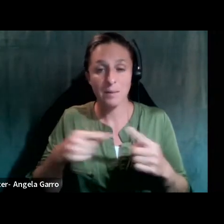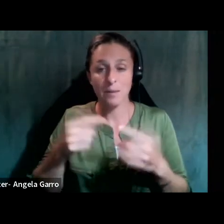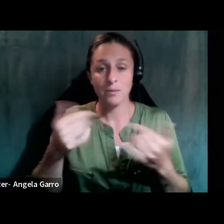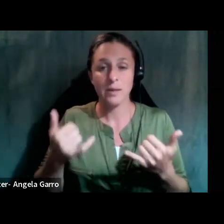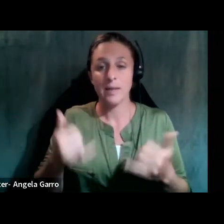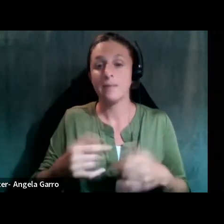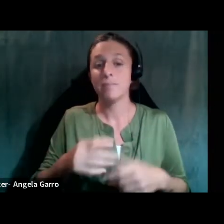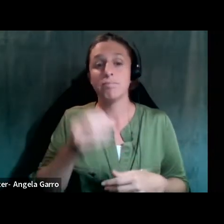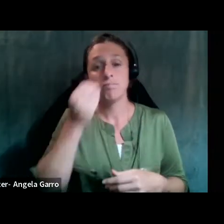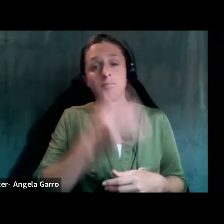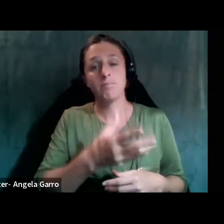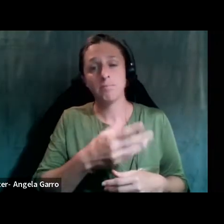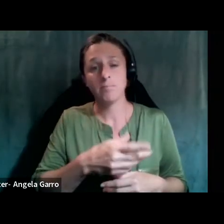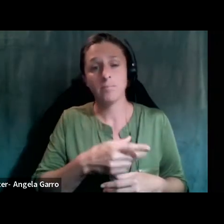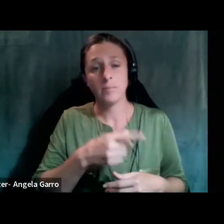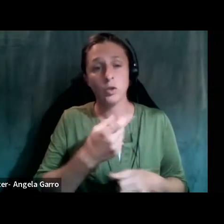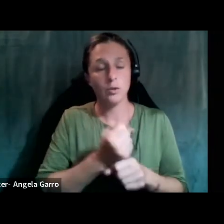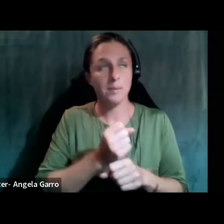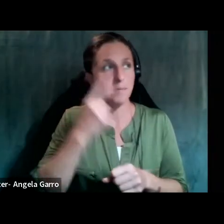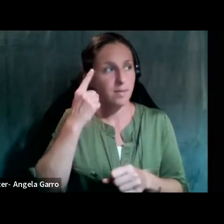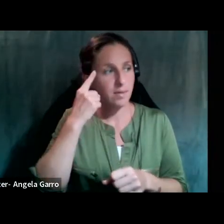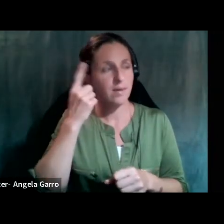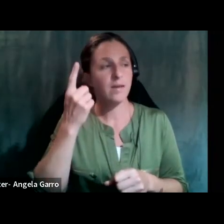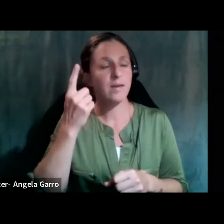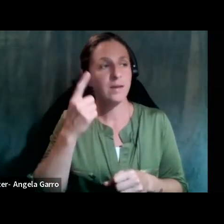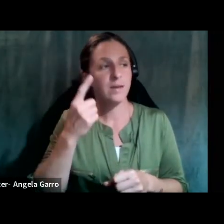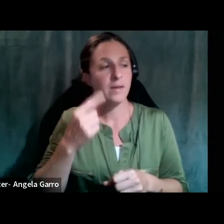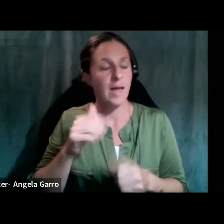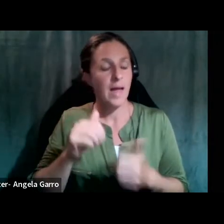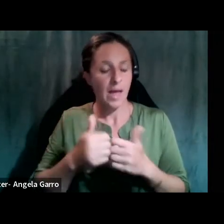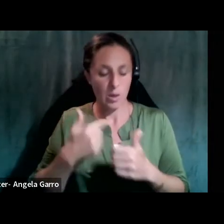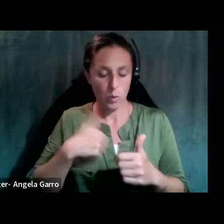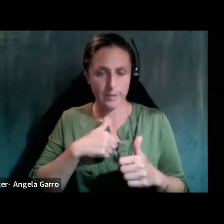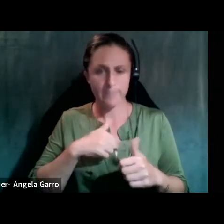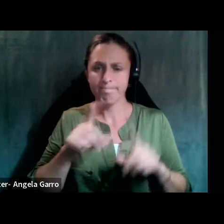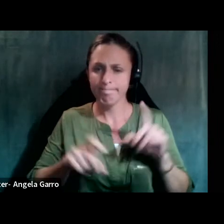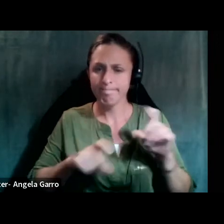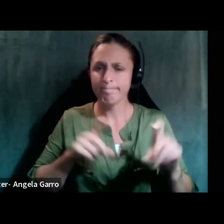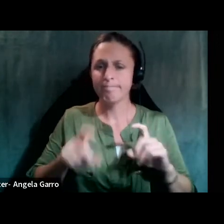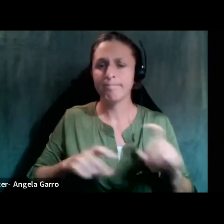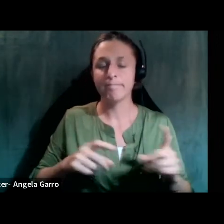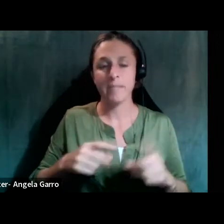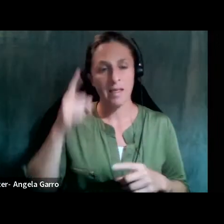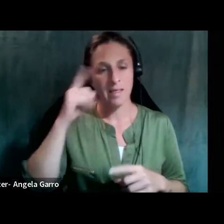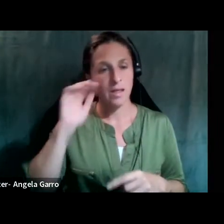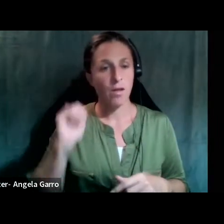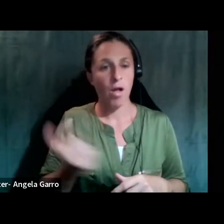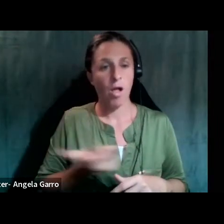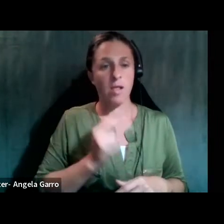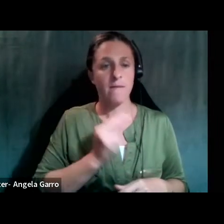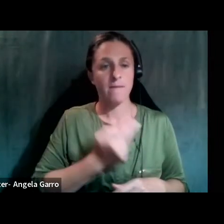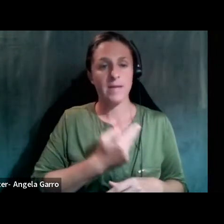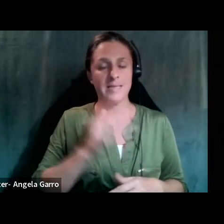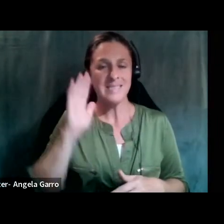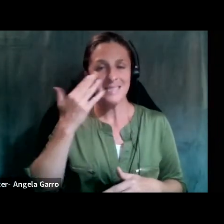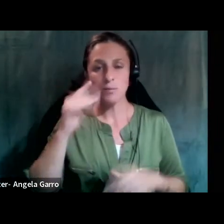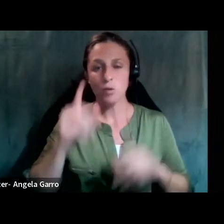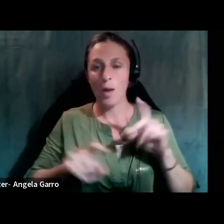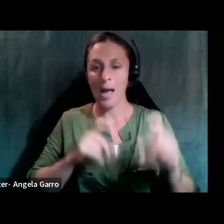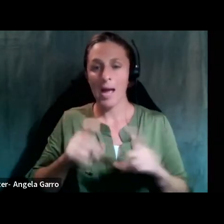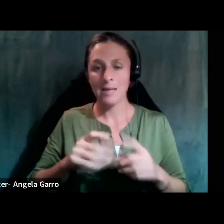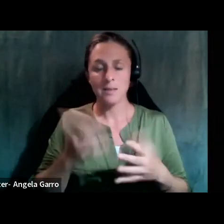say something? Sure. You made me think about how we question things, but I think that all of us seem to be asking questions to